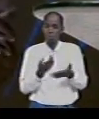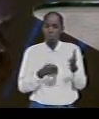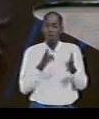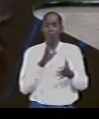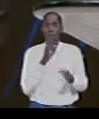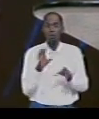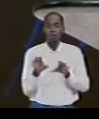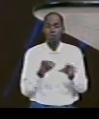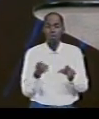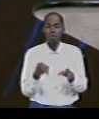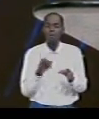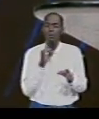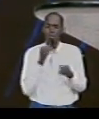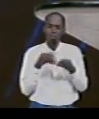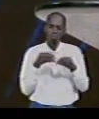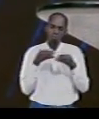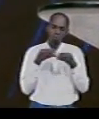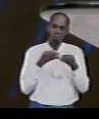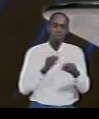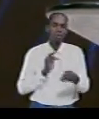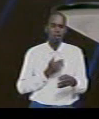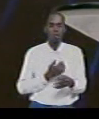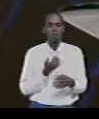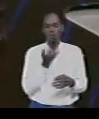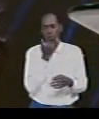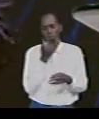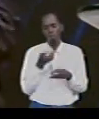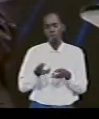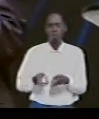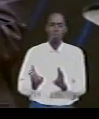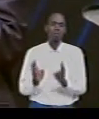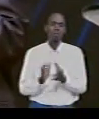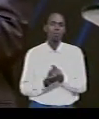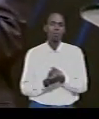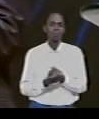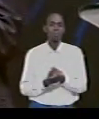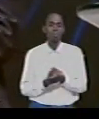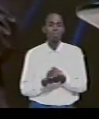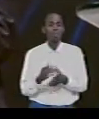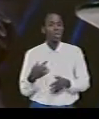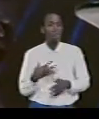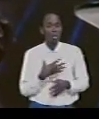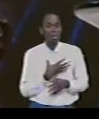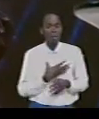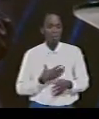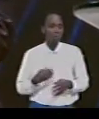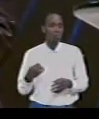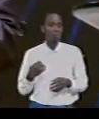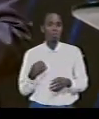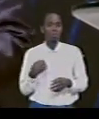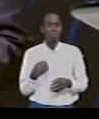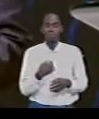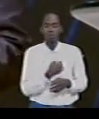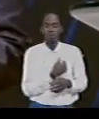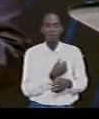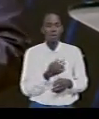us astray. And actually, we've been under this kind of compulsion for a long